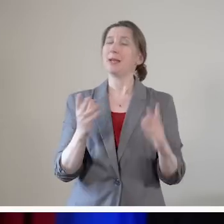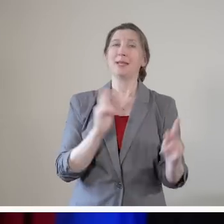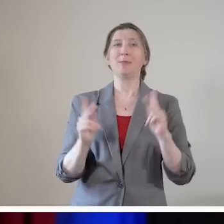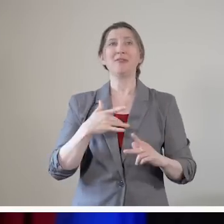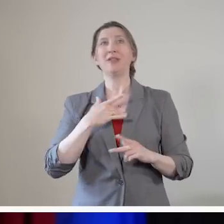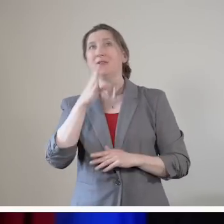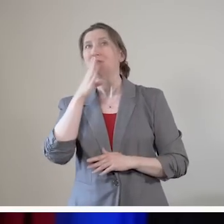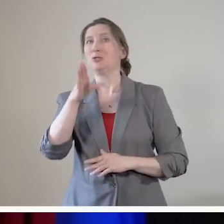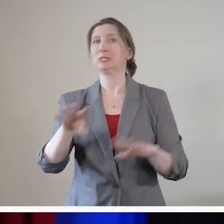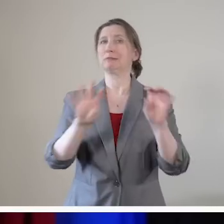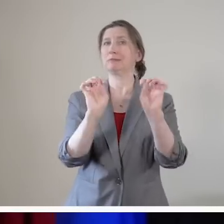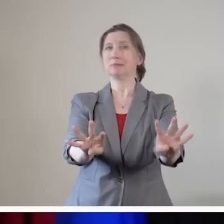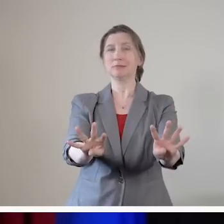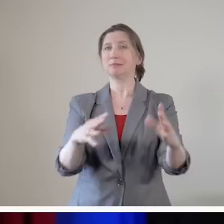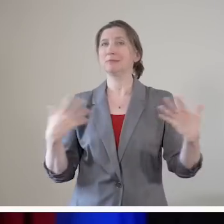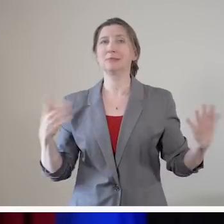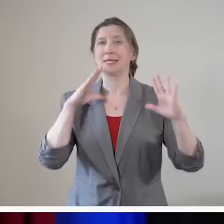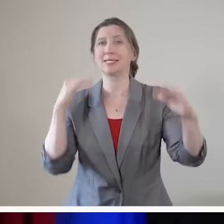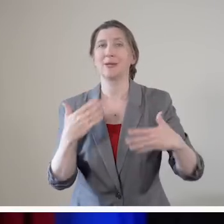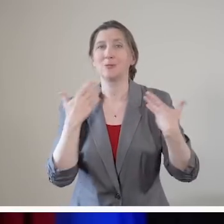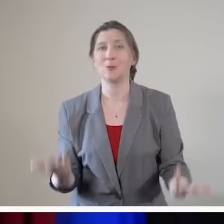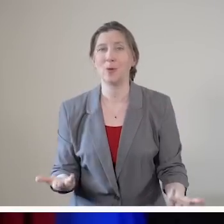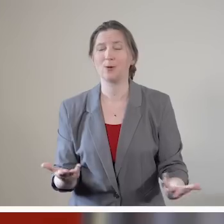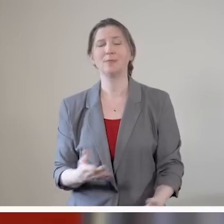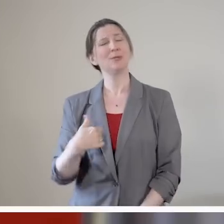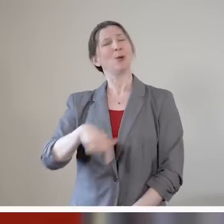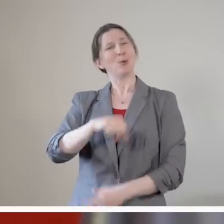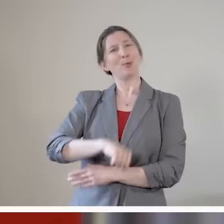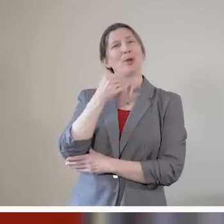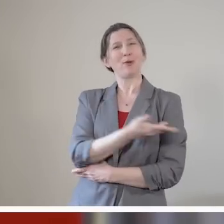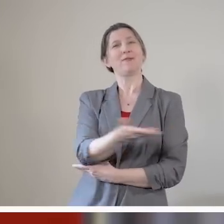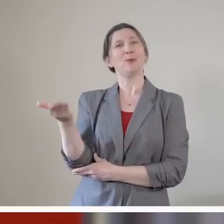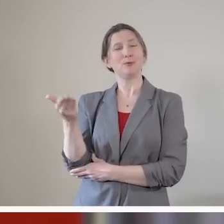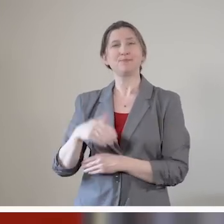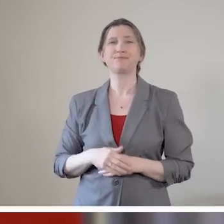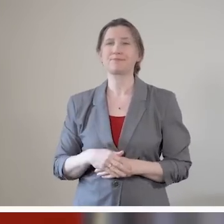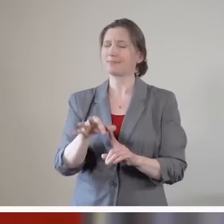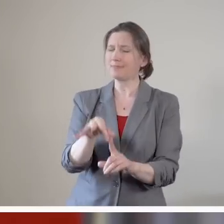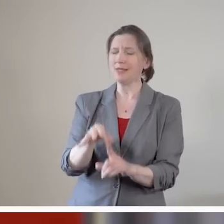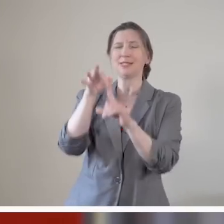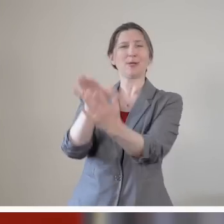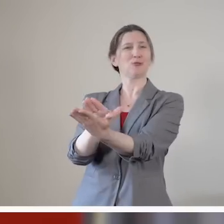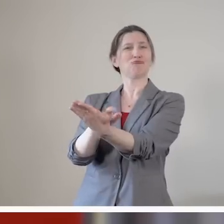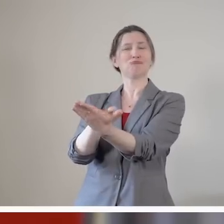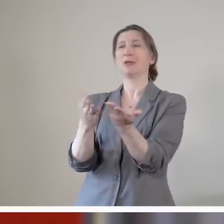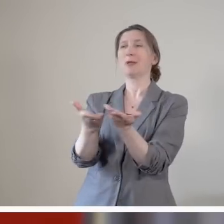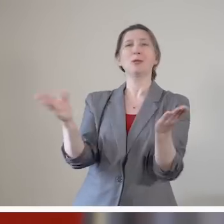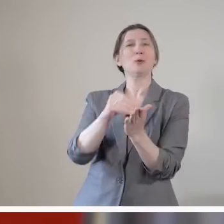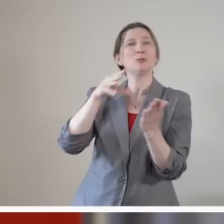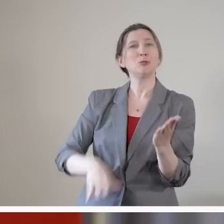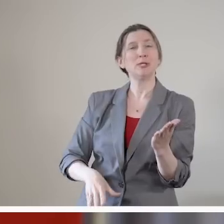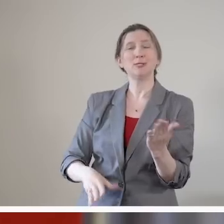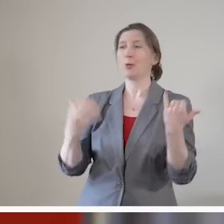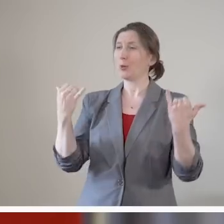certain. Class of 2020, we are proud of all of you. But I want to give special recognition to our graduates who will be